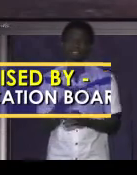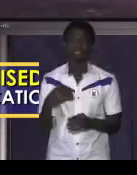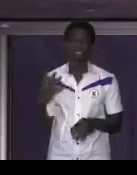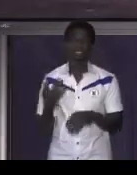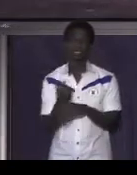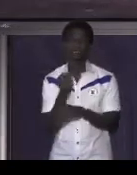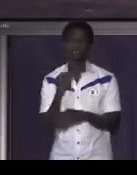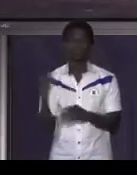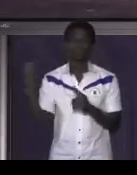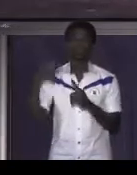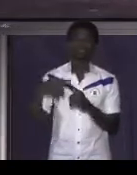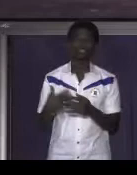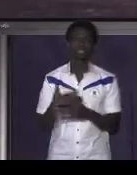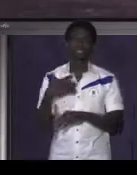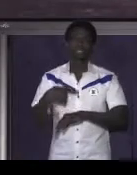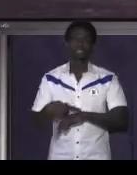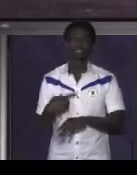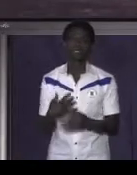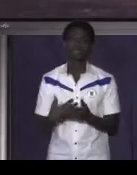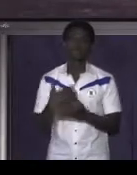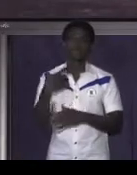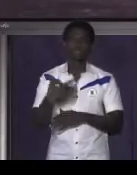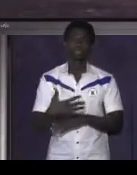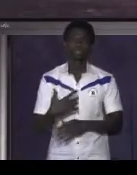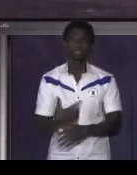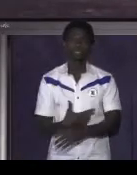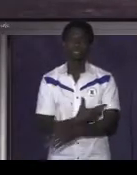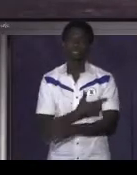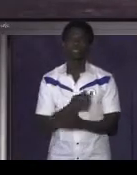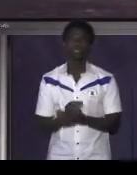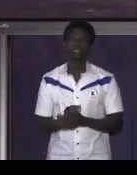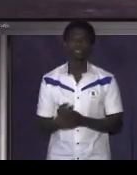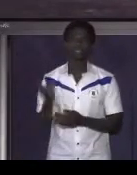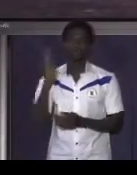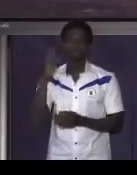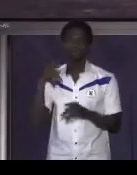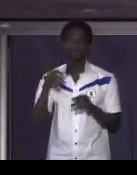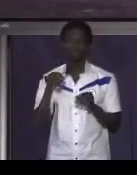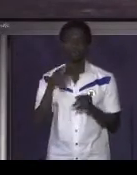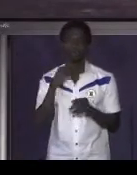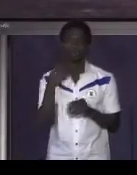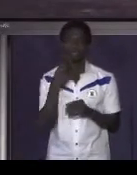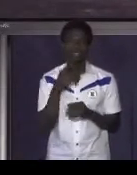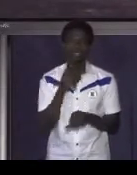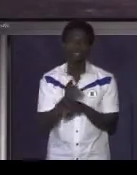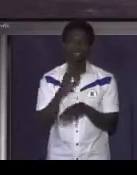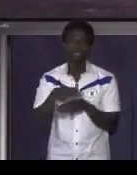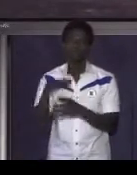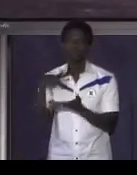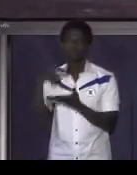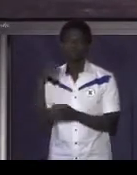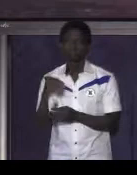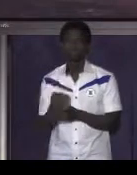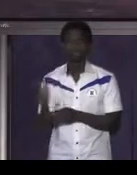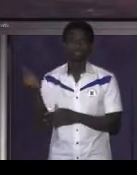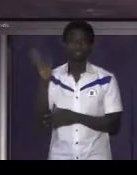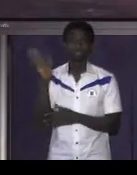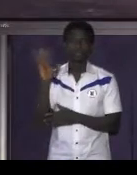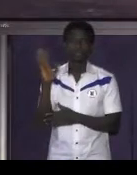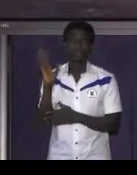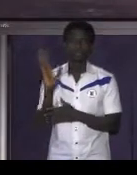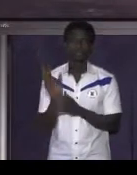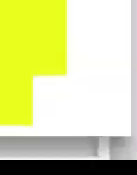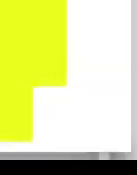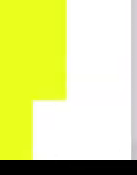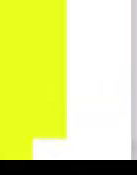champions. So until next time, next lesson, Uncle Popo says, keep on studying.